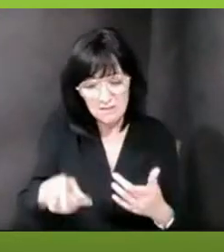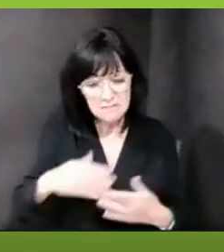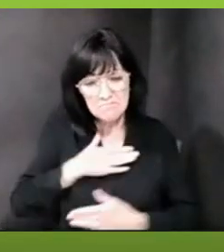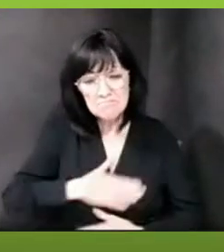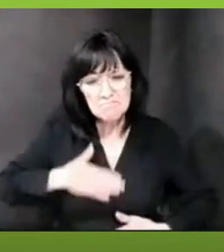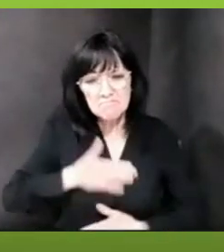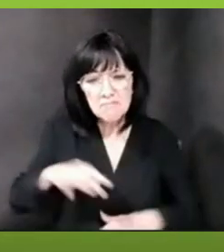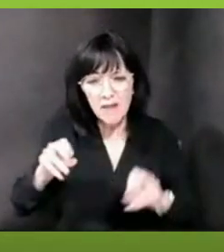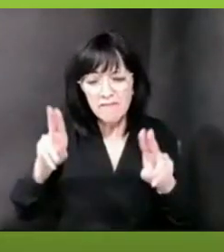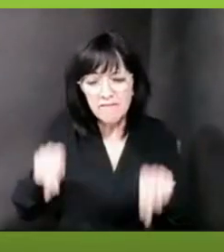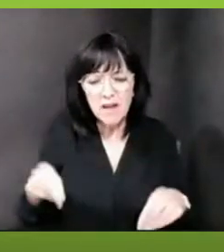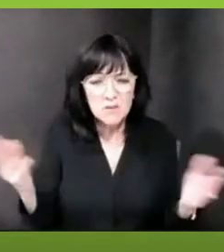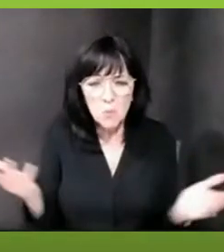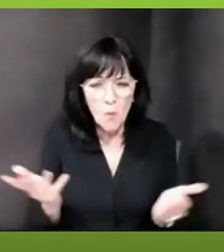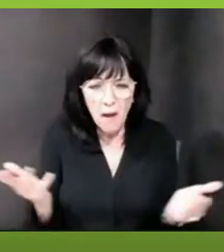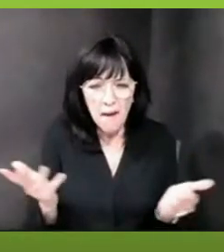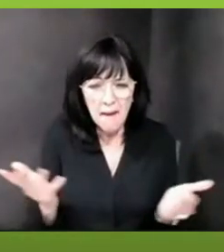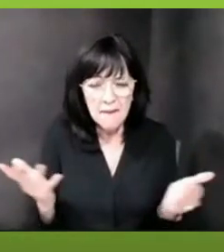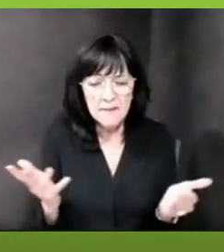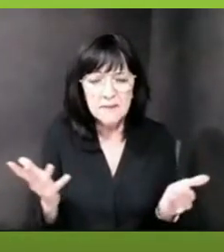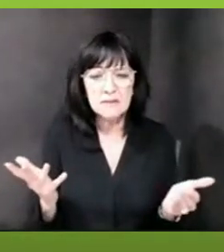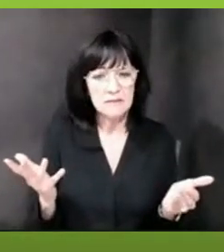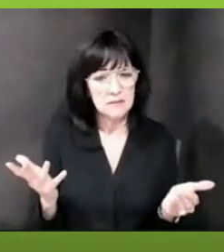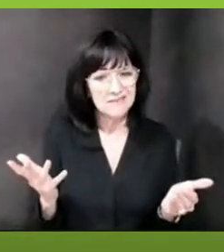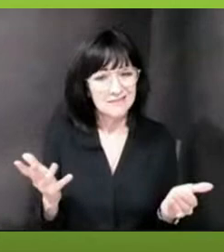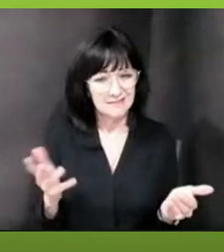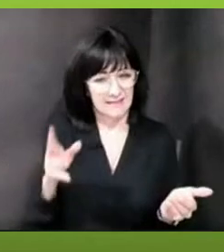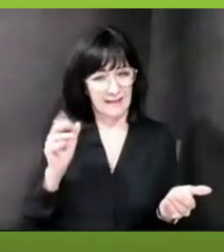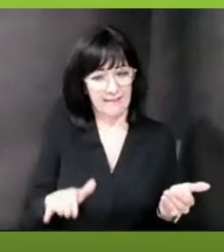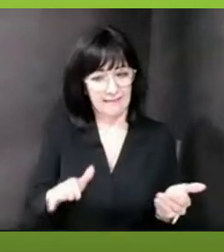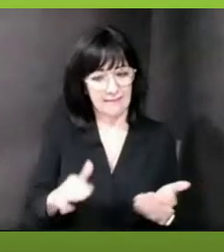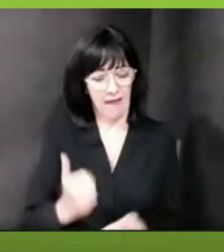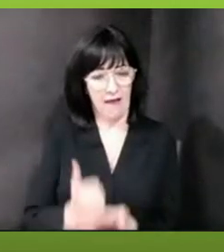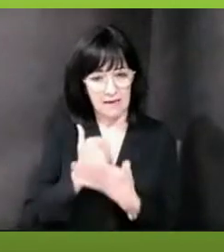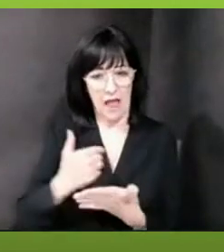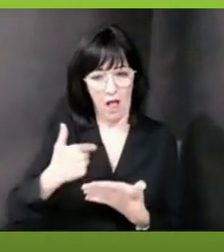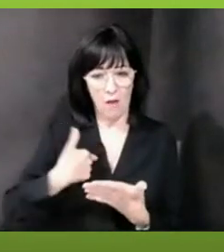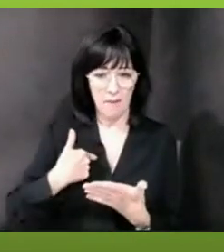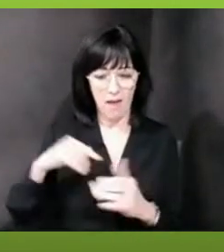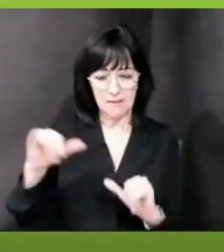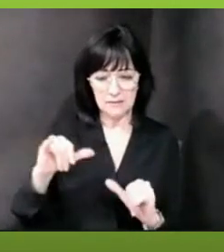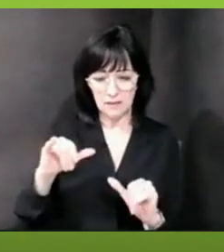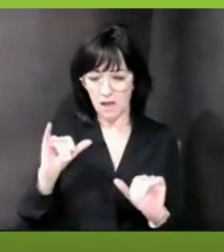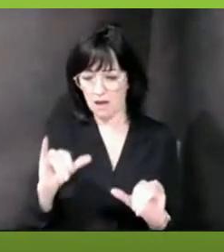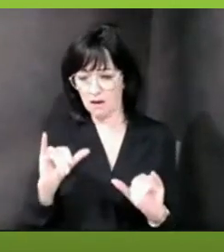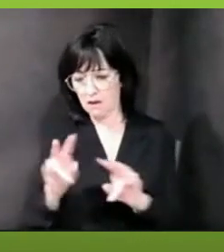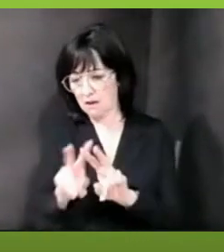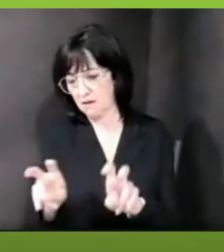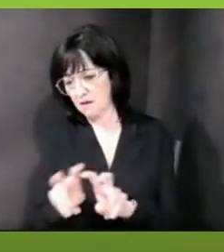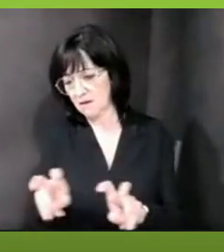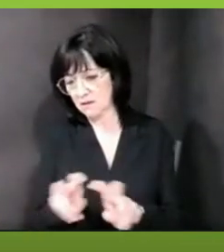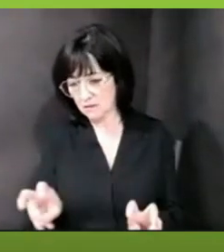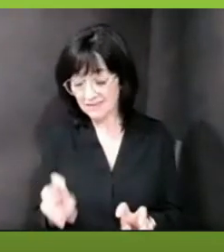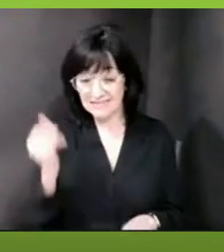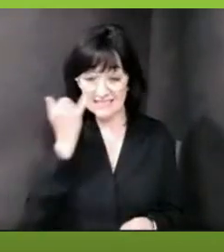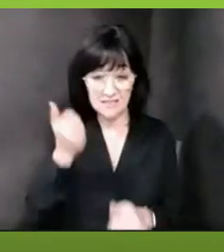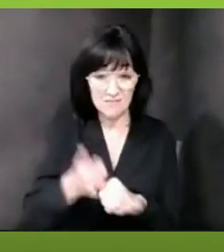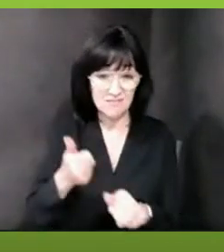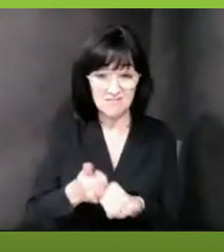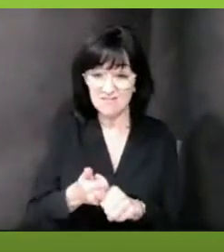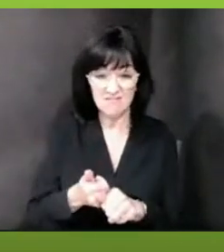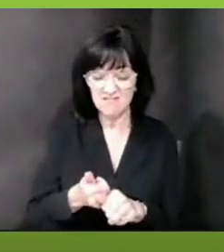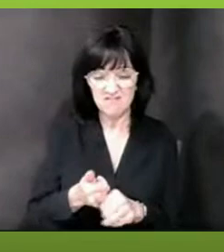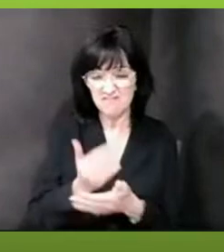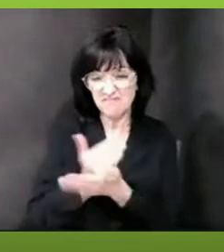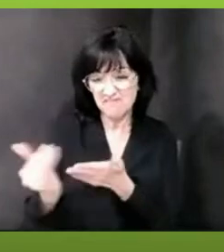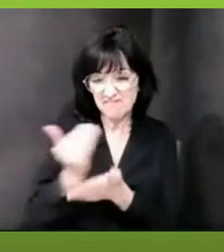gather more data. Because I always think those are our thermometers, so to speak. If someone's not sleeping well, changes in eating habits, not doing